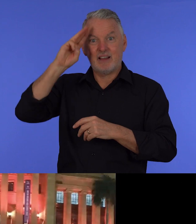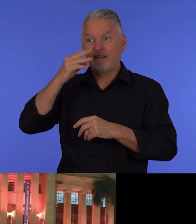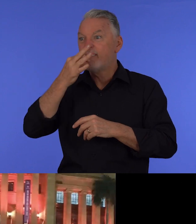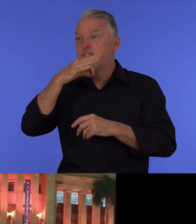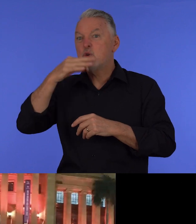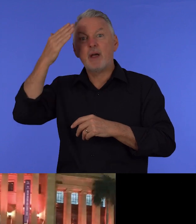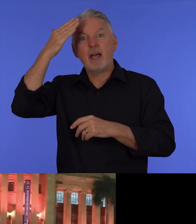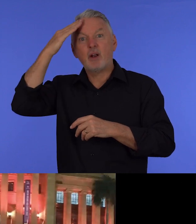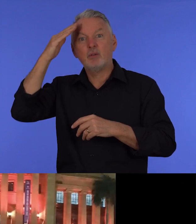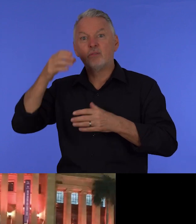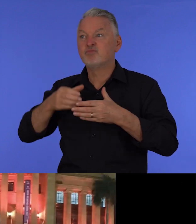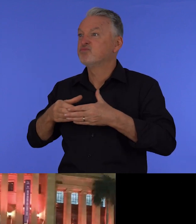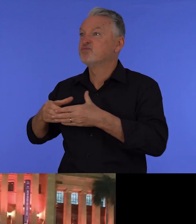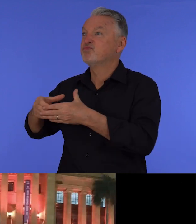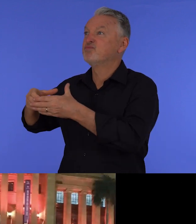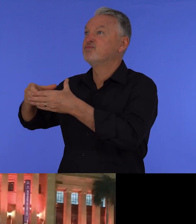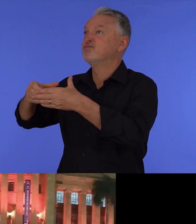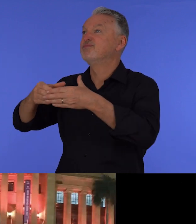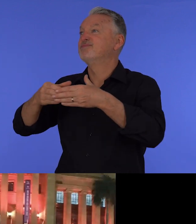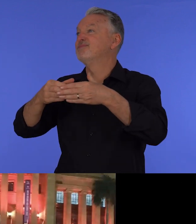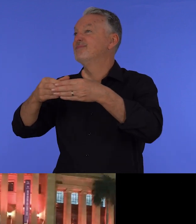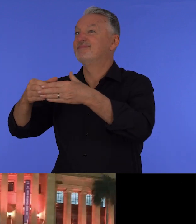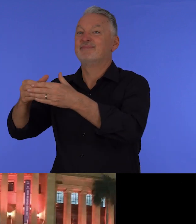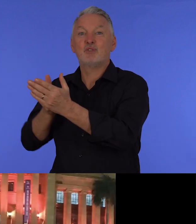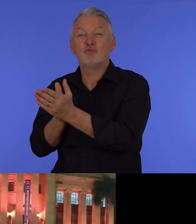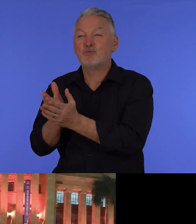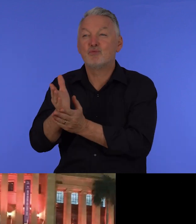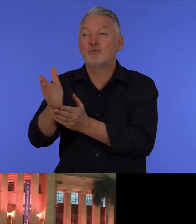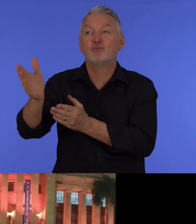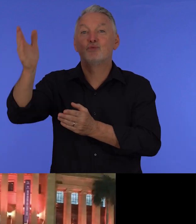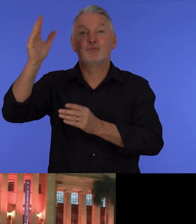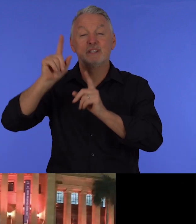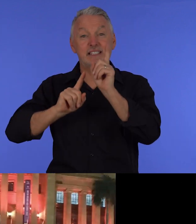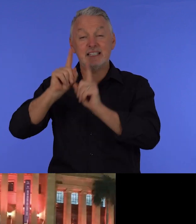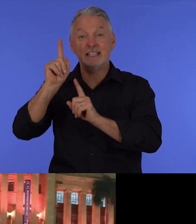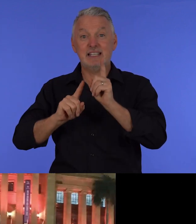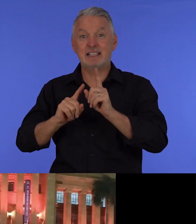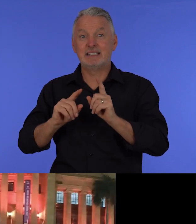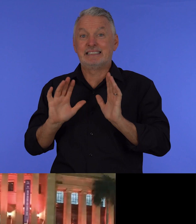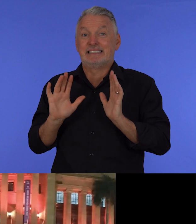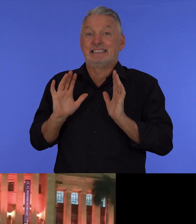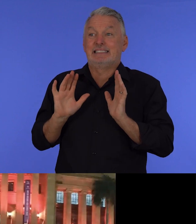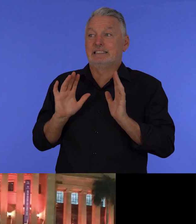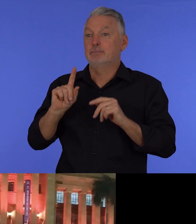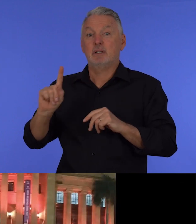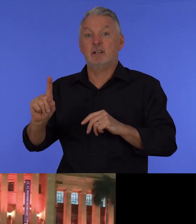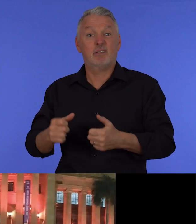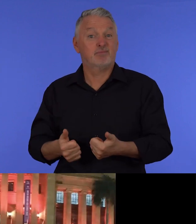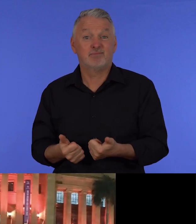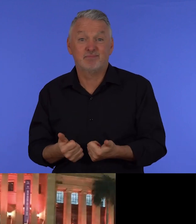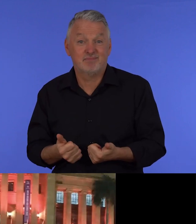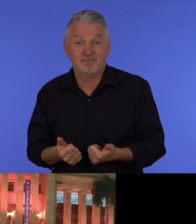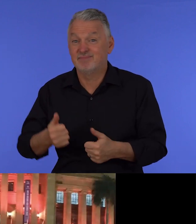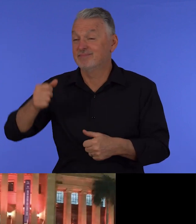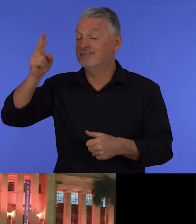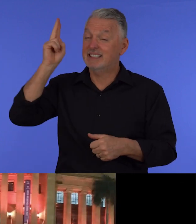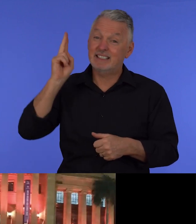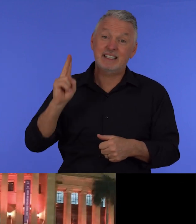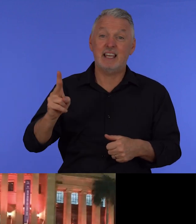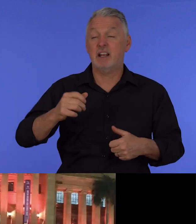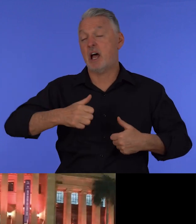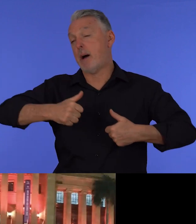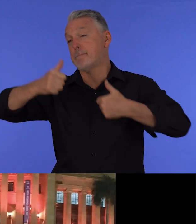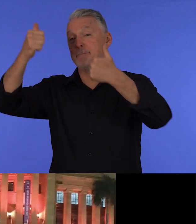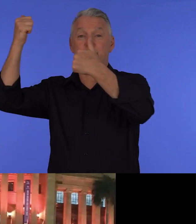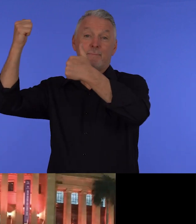of 20, 30 Scouts and just a couple of adults roaming through on a Friday night. I was concerned,